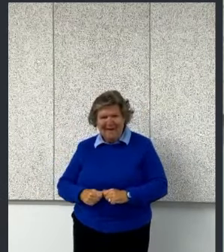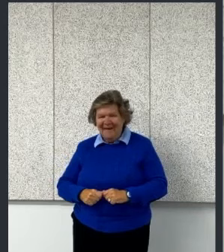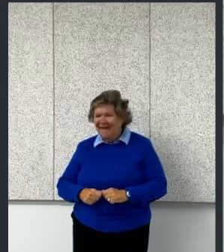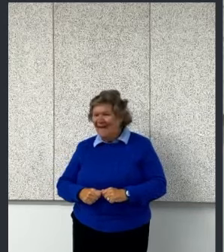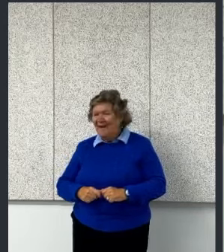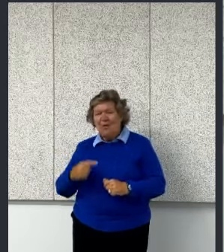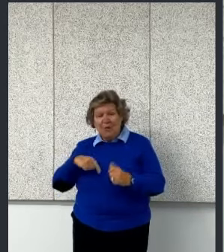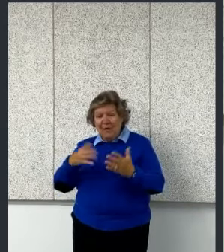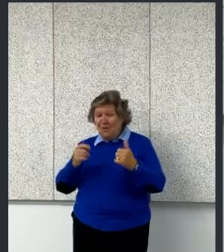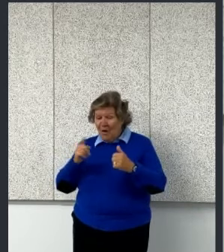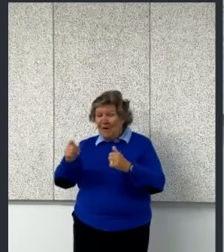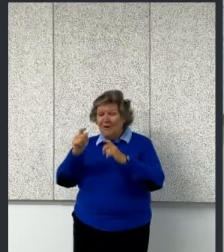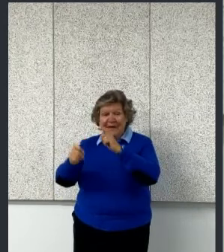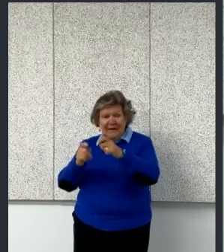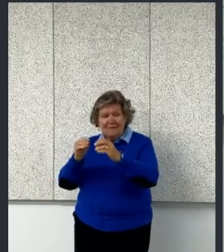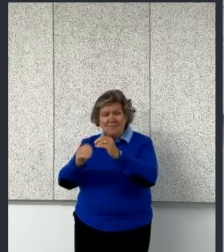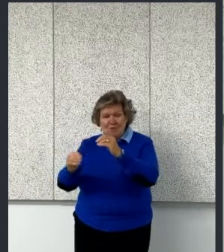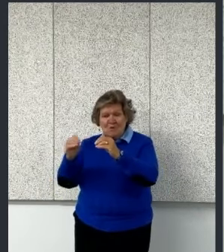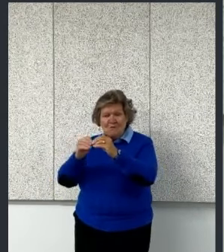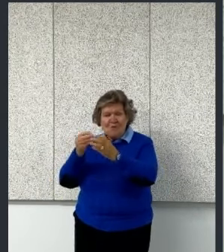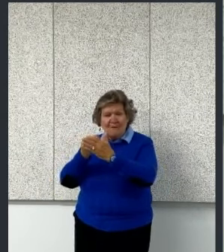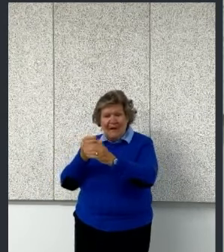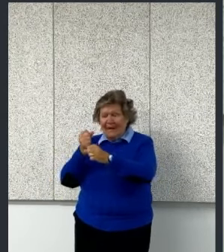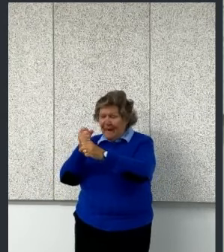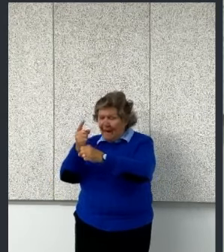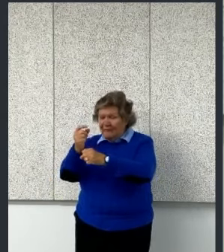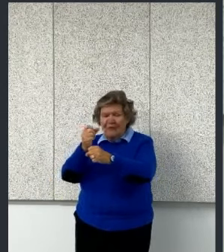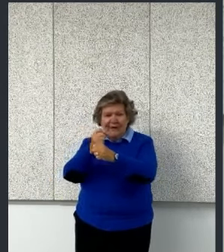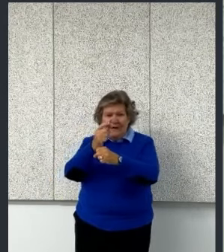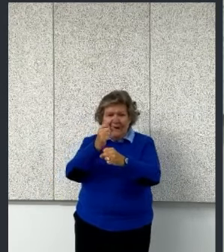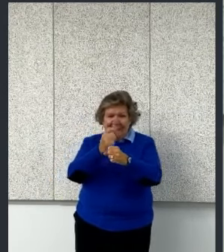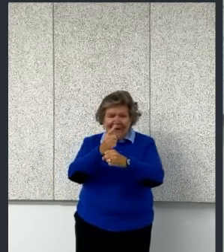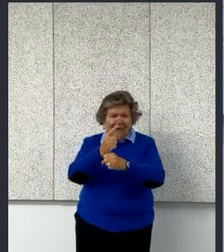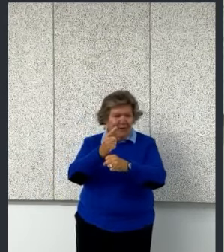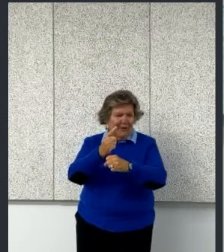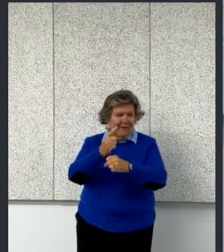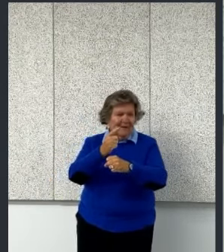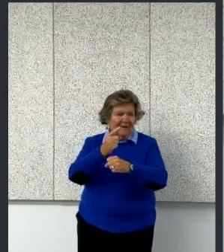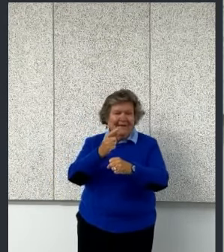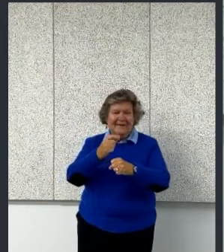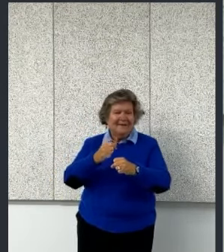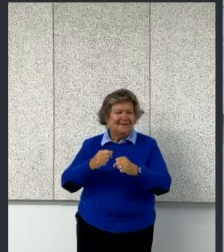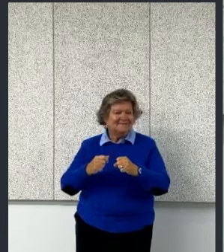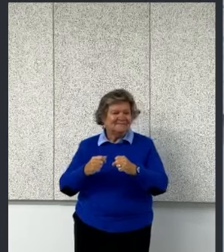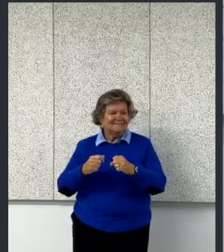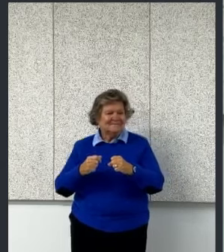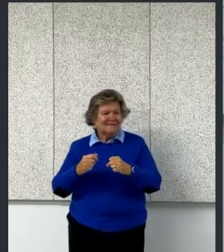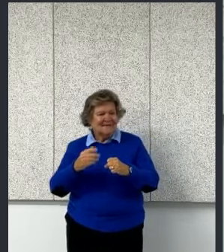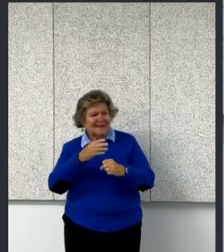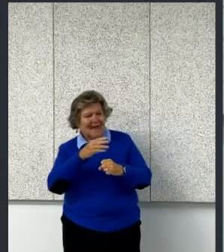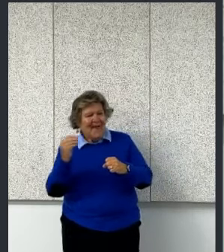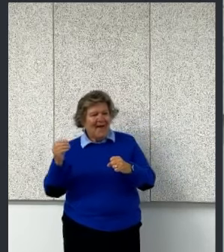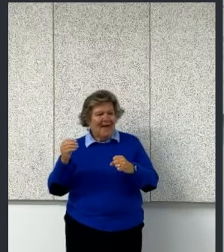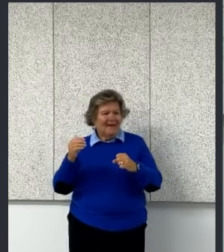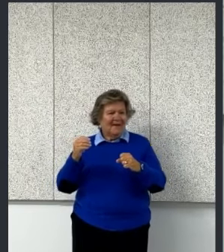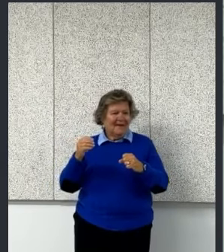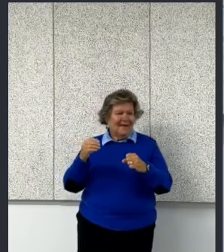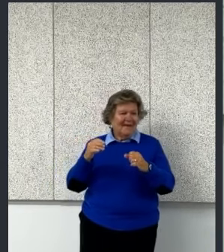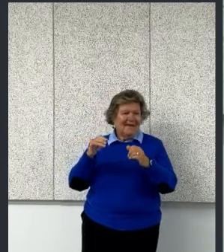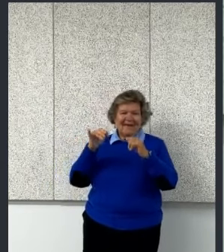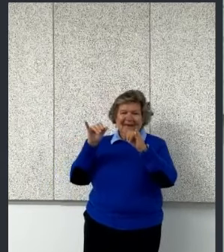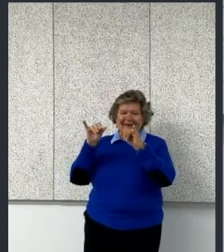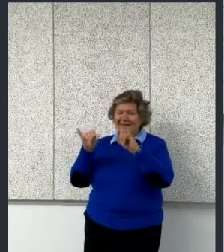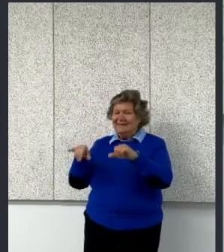year and to add new groups year over year. We don't, you know, just keep the same group. And so we want to know, you